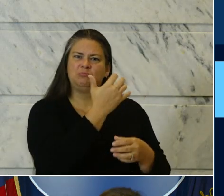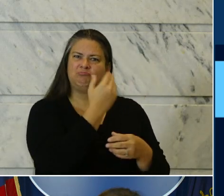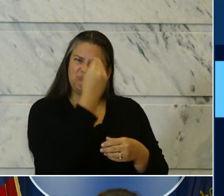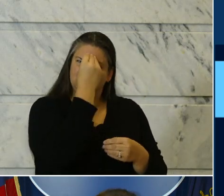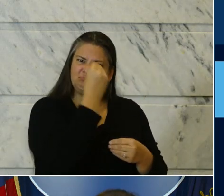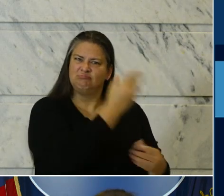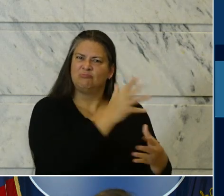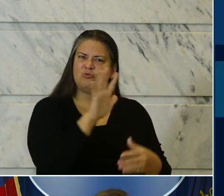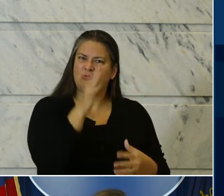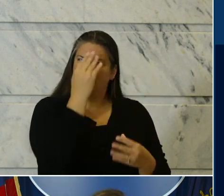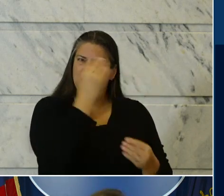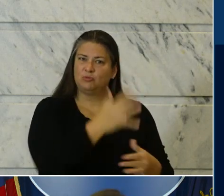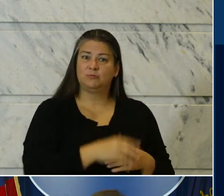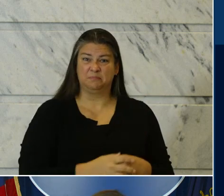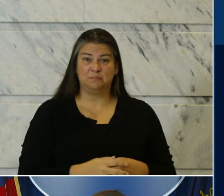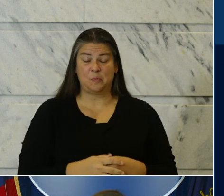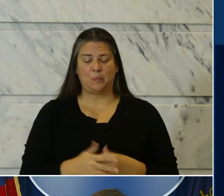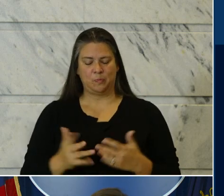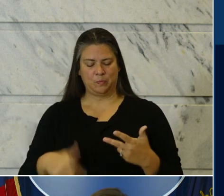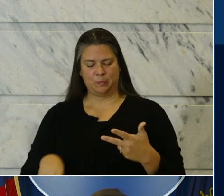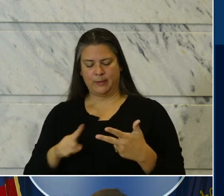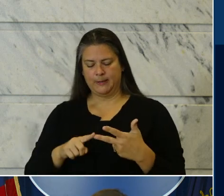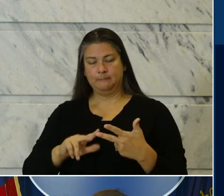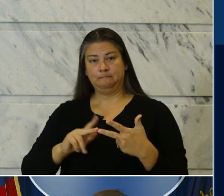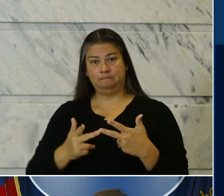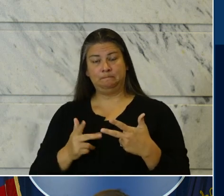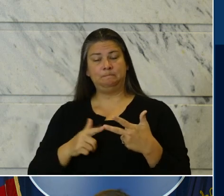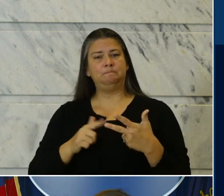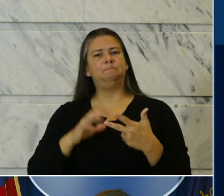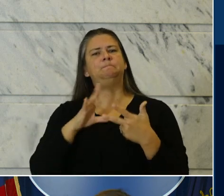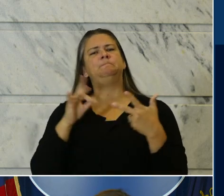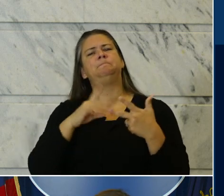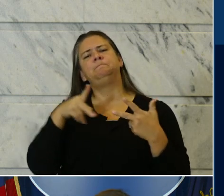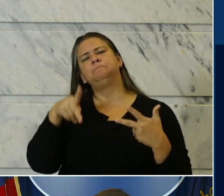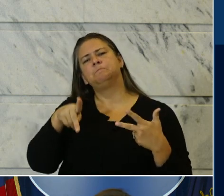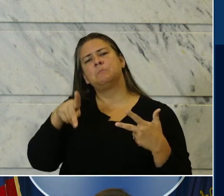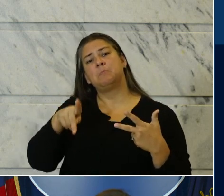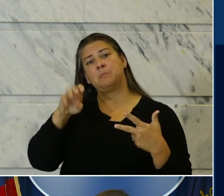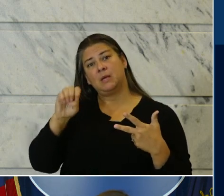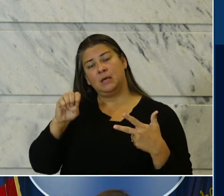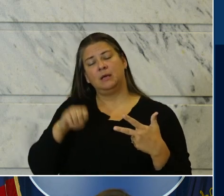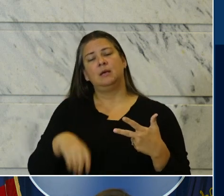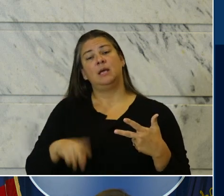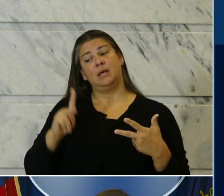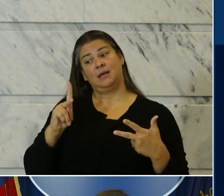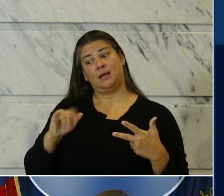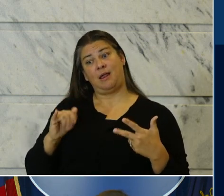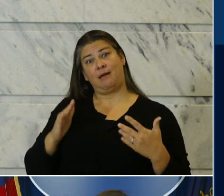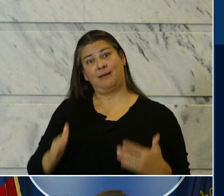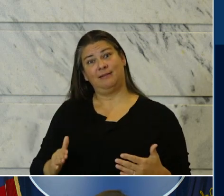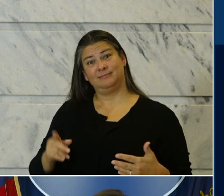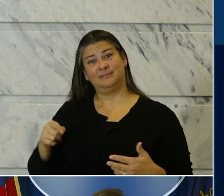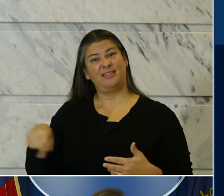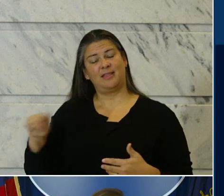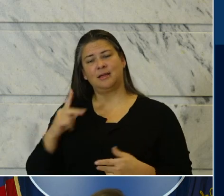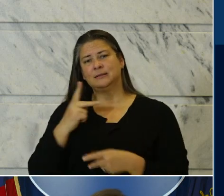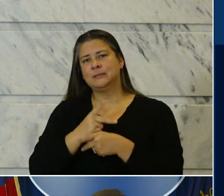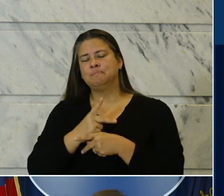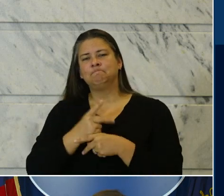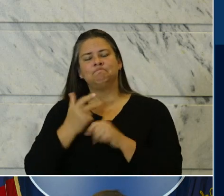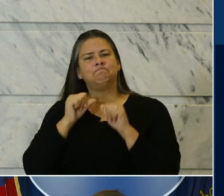Third, we have more good news about PPE. Kentuckians have continued to answer the call in the fight